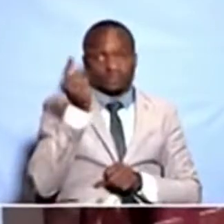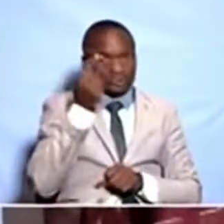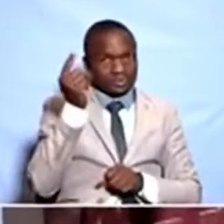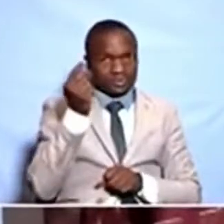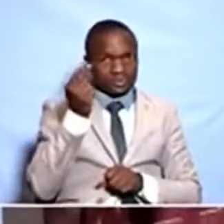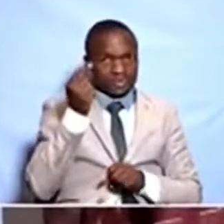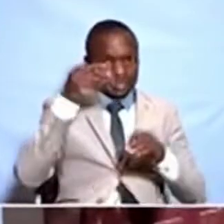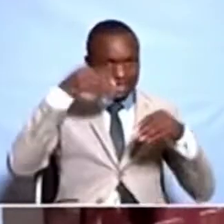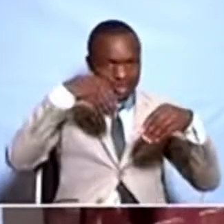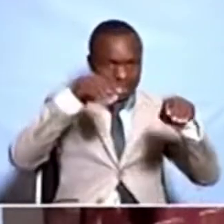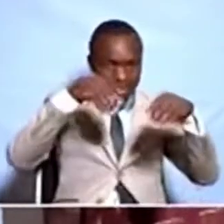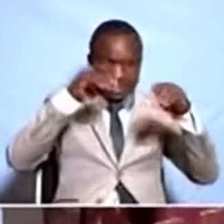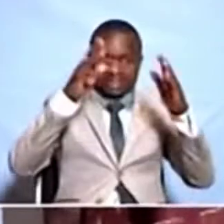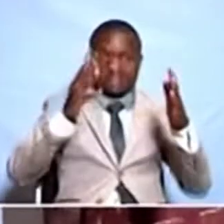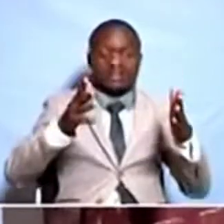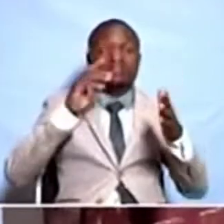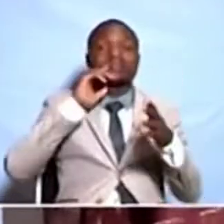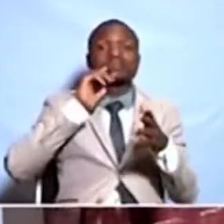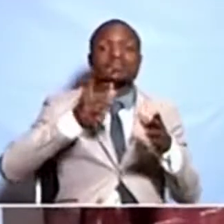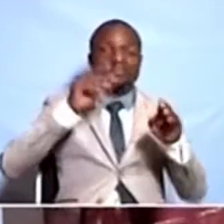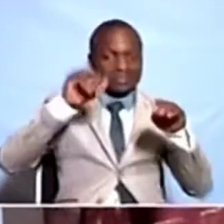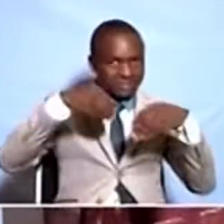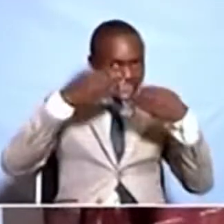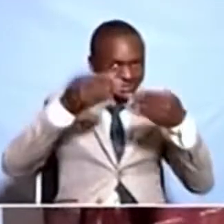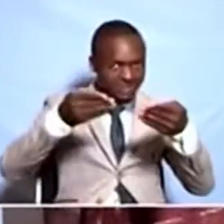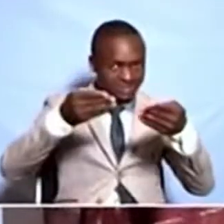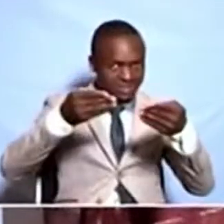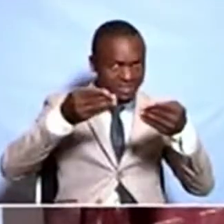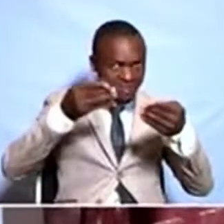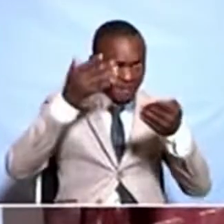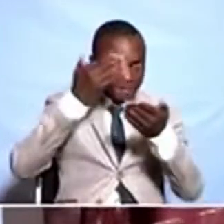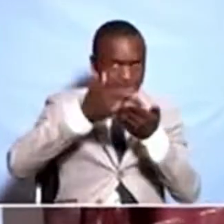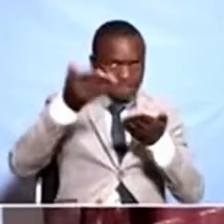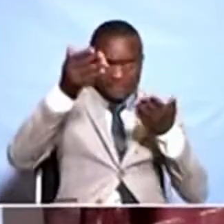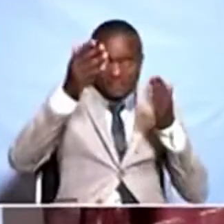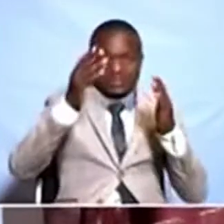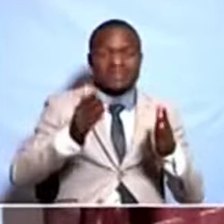seller must provide the buyer